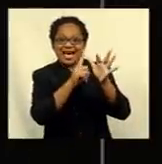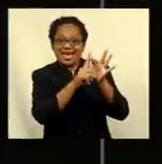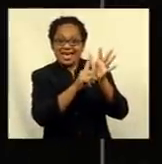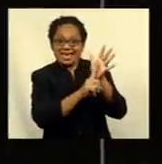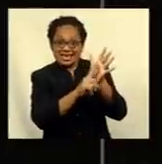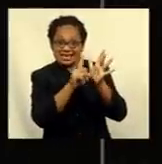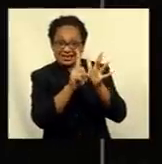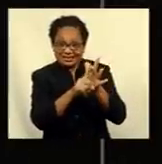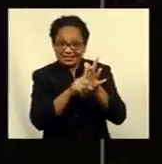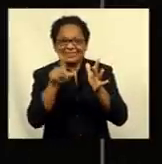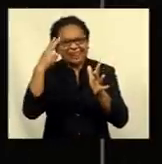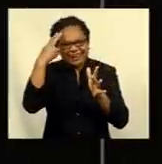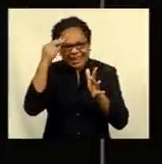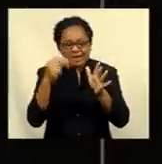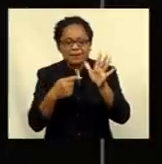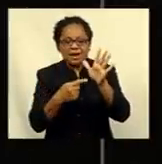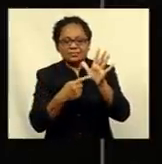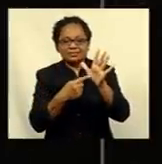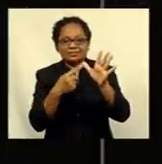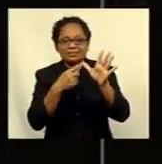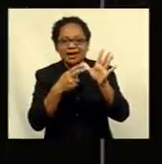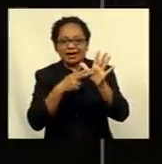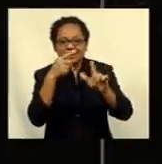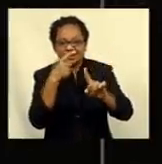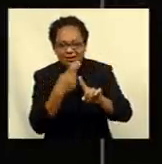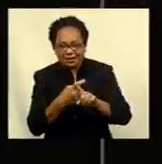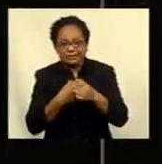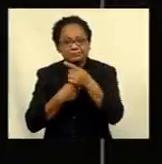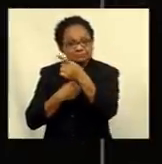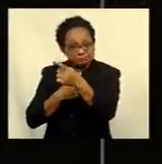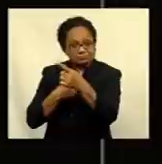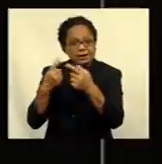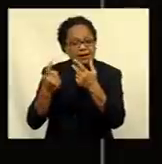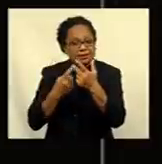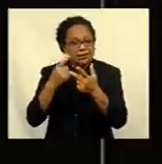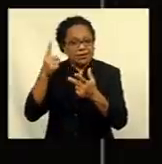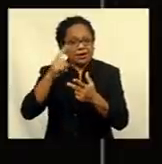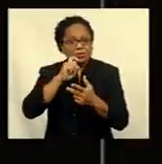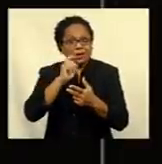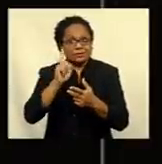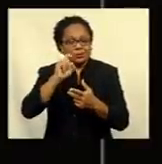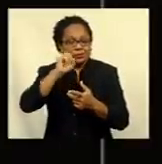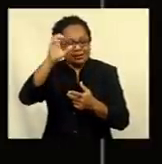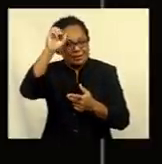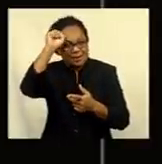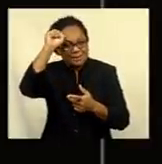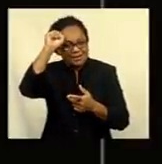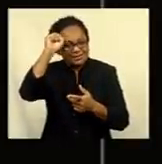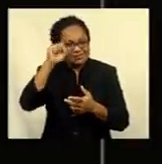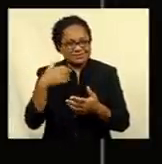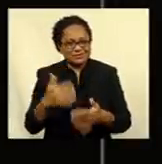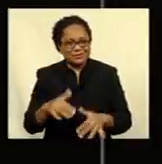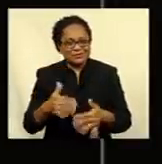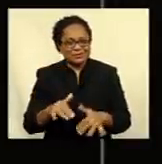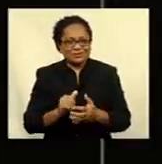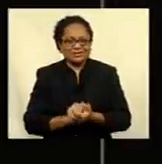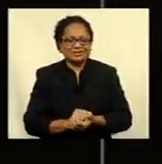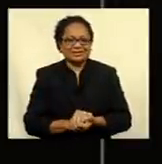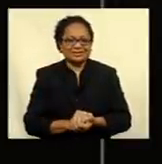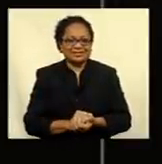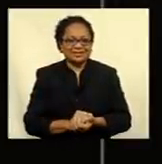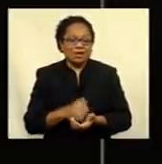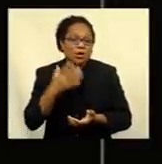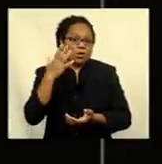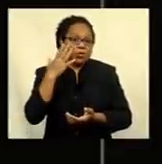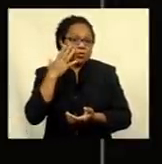the Tank, is another player who will go down in the history books, winning gold at the Tokyo Olympics in Japan last night. After leaving